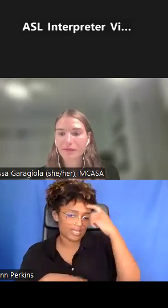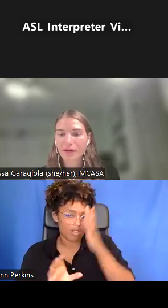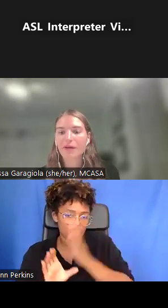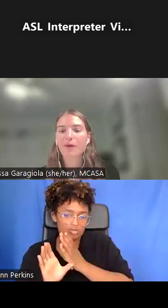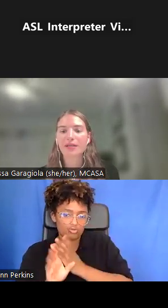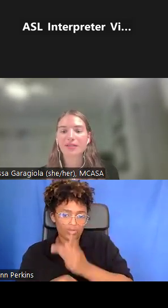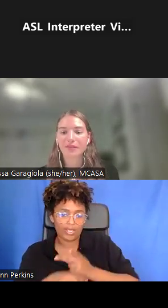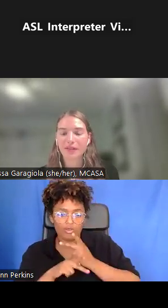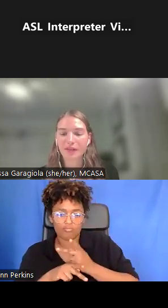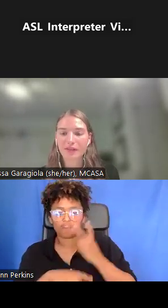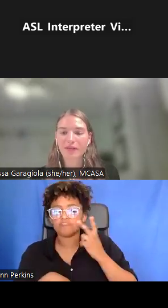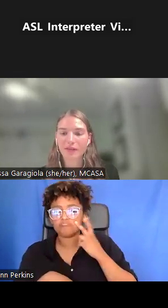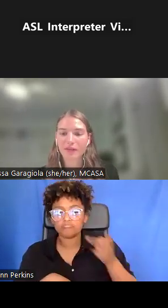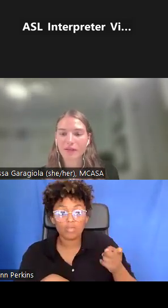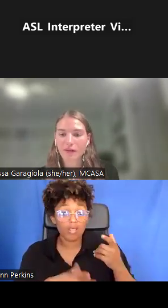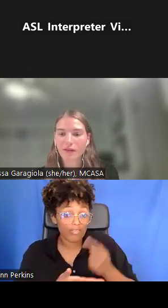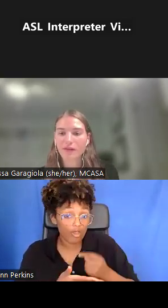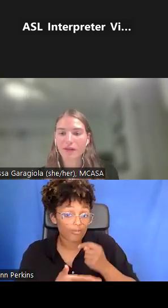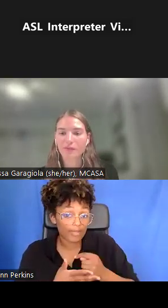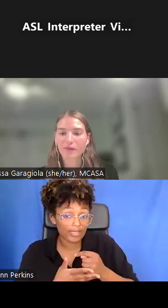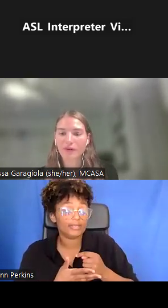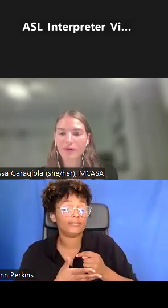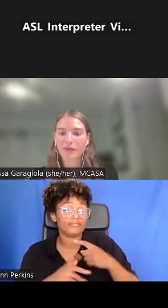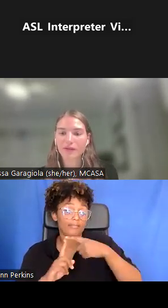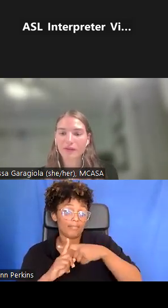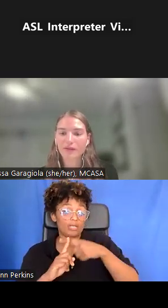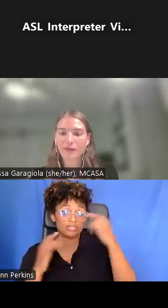Therapy, positive thinking. Yep.